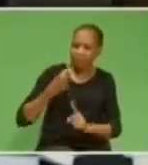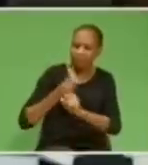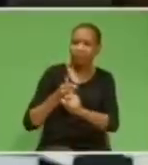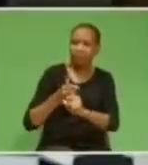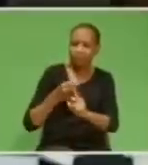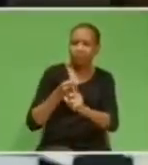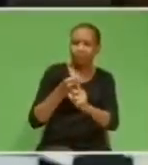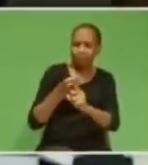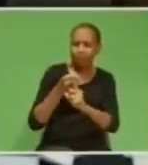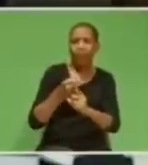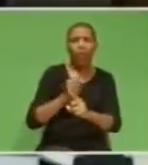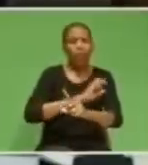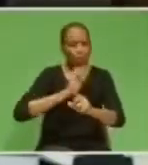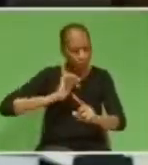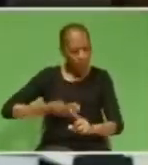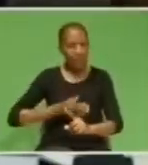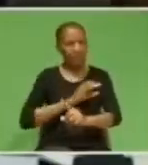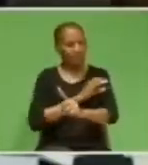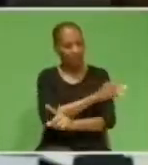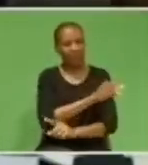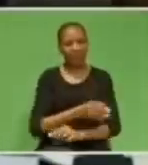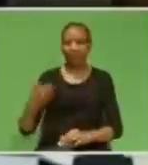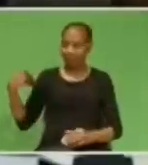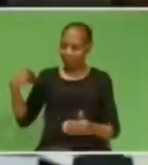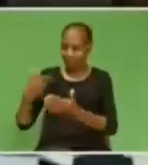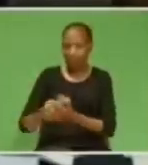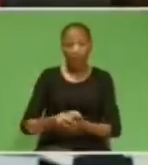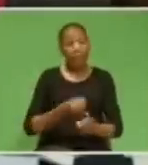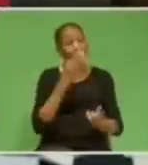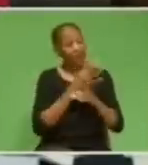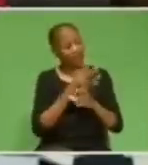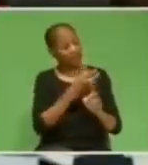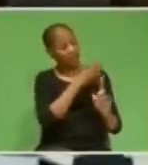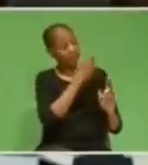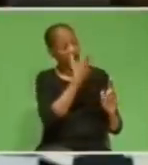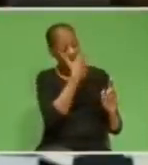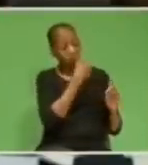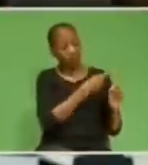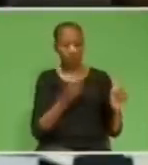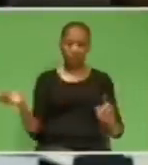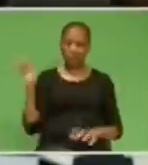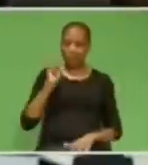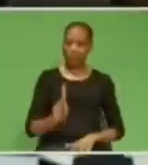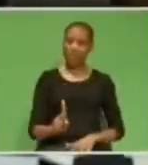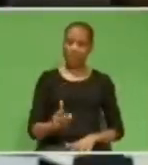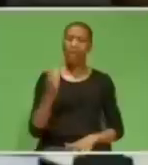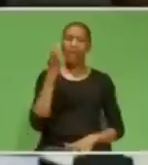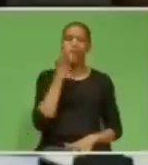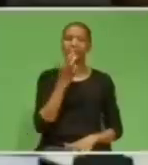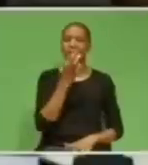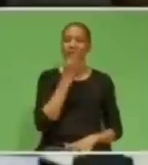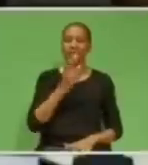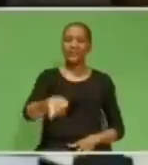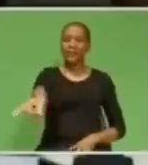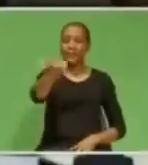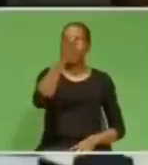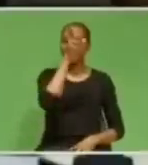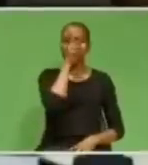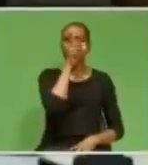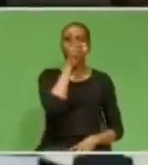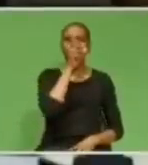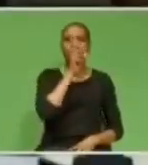women emancipation since our formation. Mr. Ramaphosa stood here and said absolutely